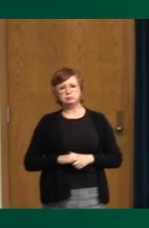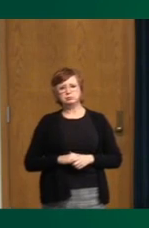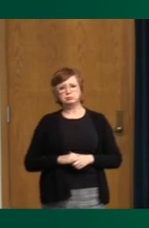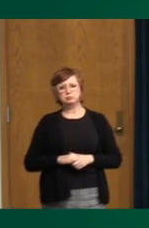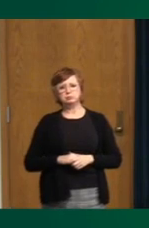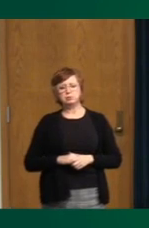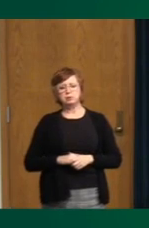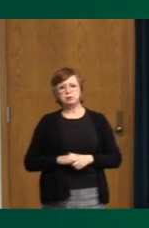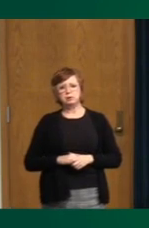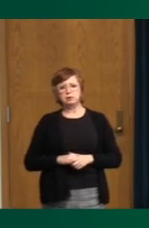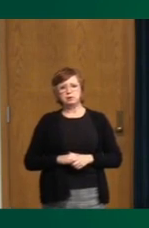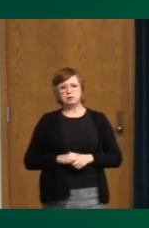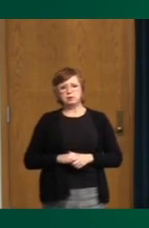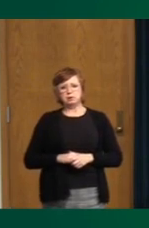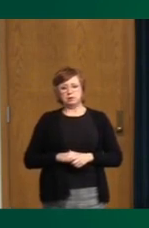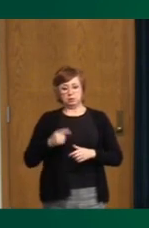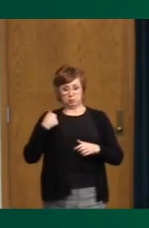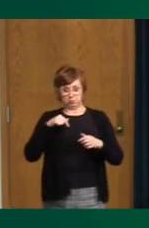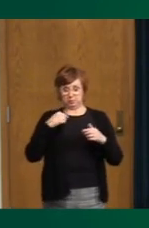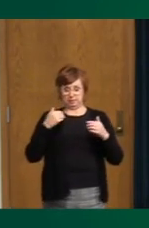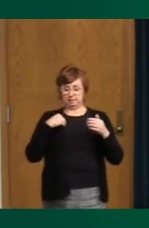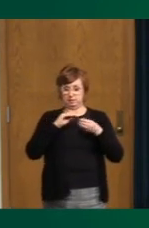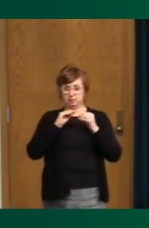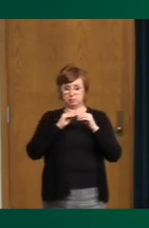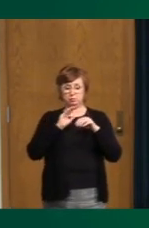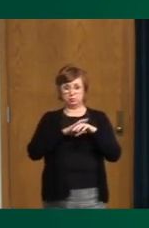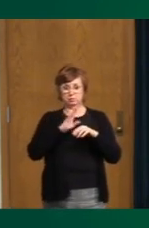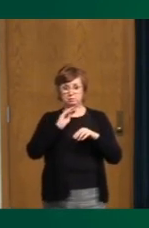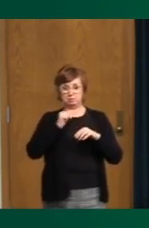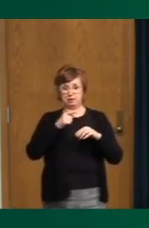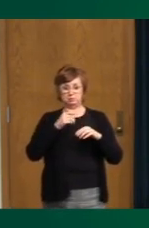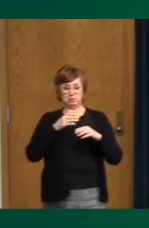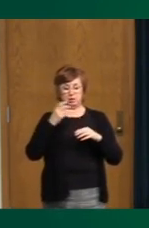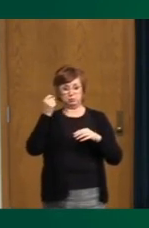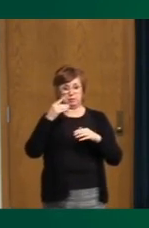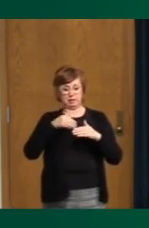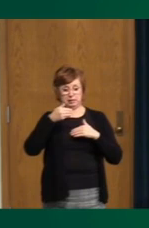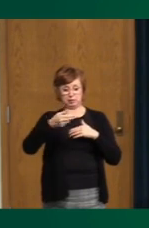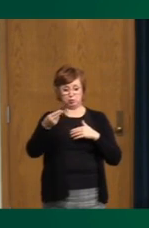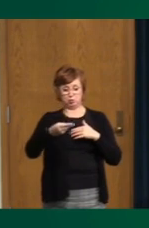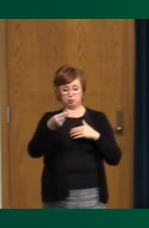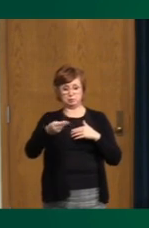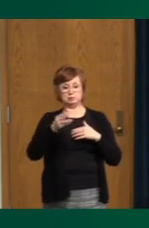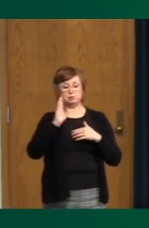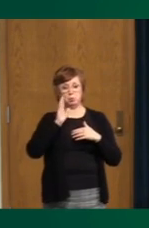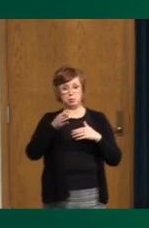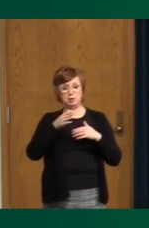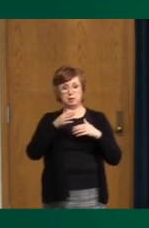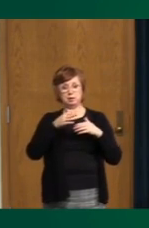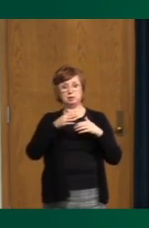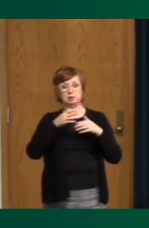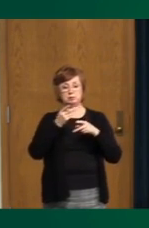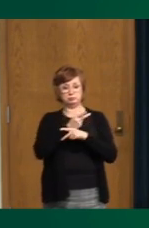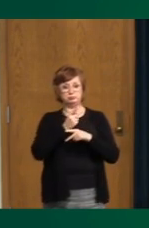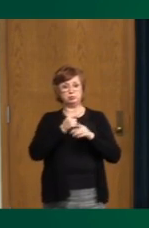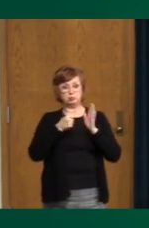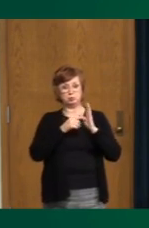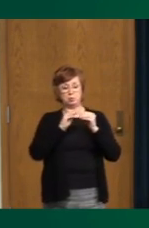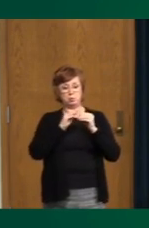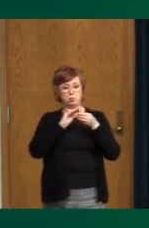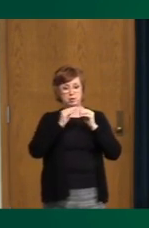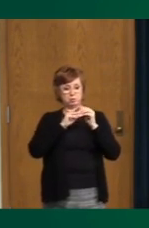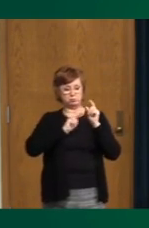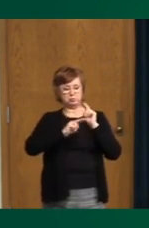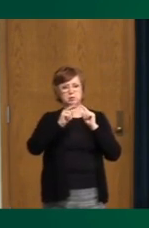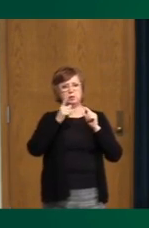on the map that we have, we are calculating, and I'll be presenting this on Thursday, and hopefully we can start posting some of this. But I think we do need to